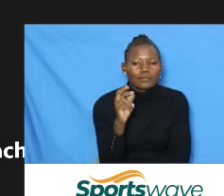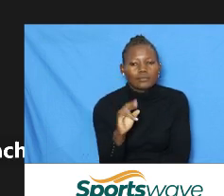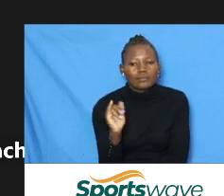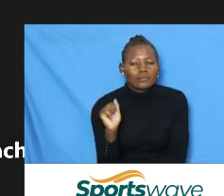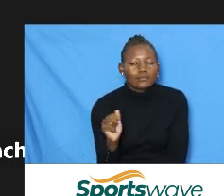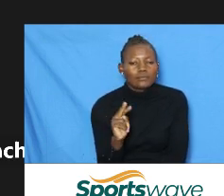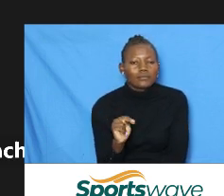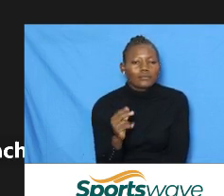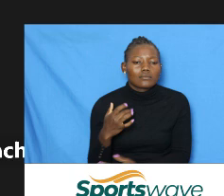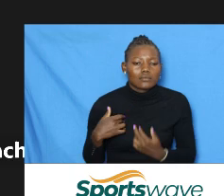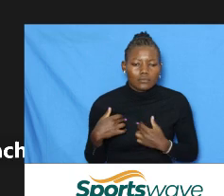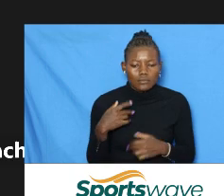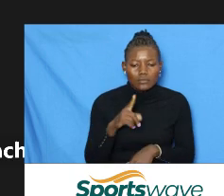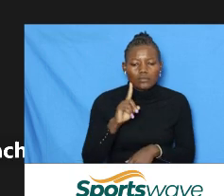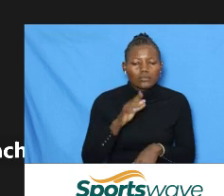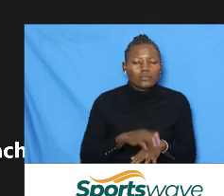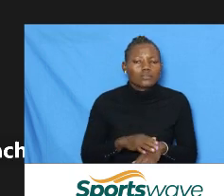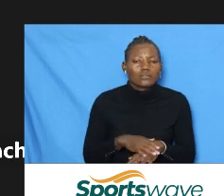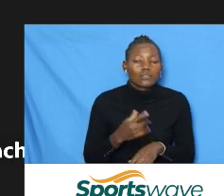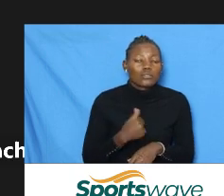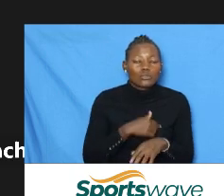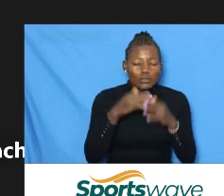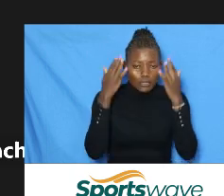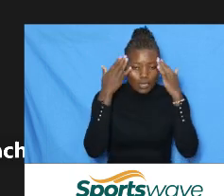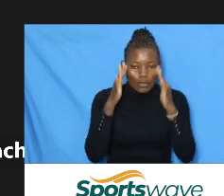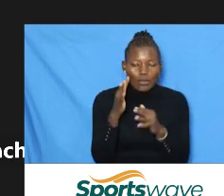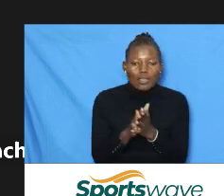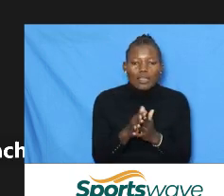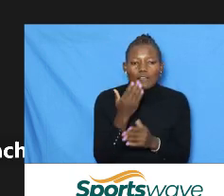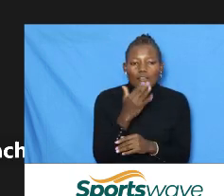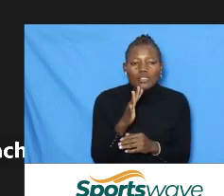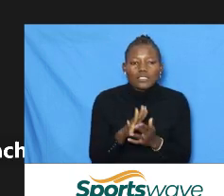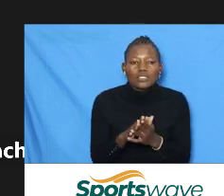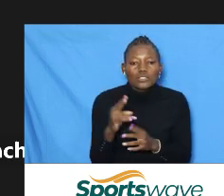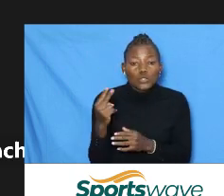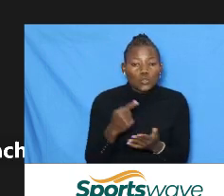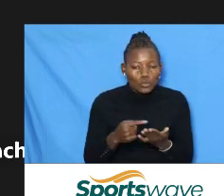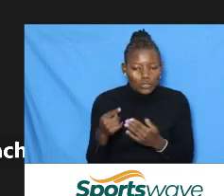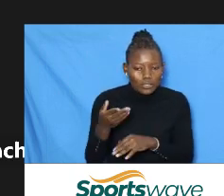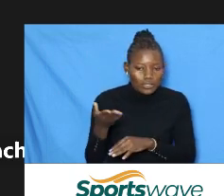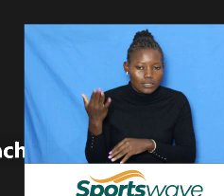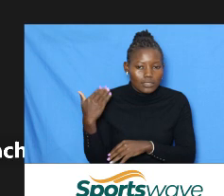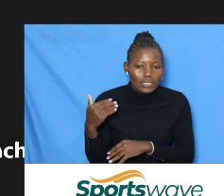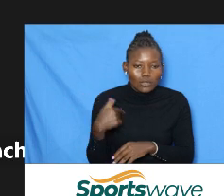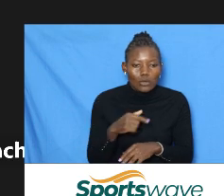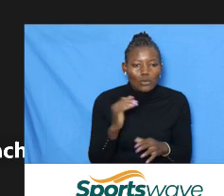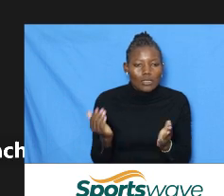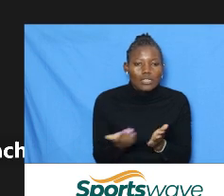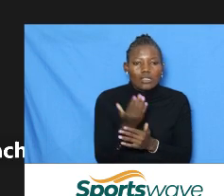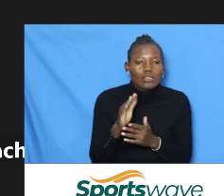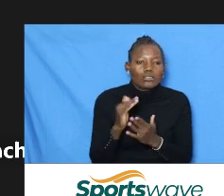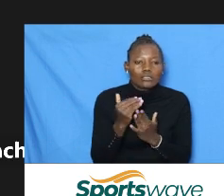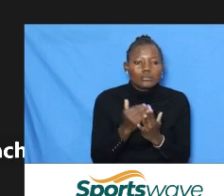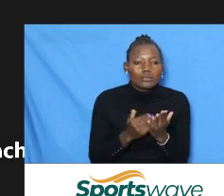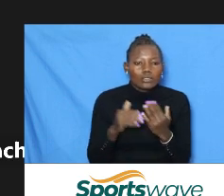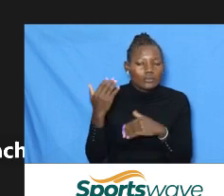is very valid. It's something that we are aware of. And 2 weeks ago, we launched a program with the